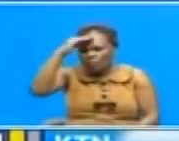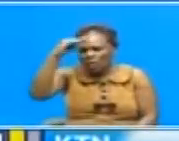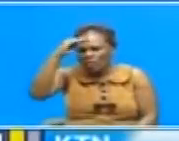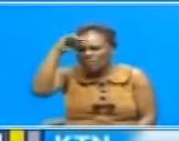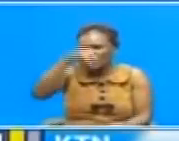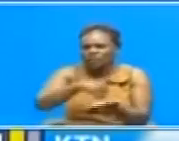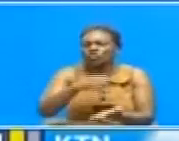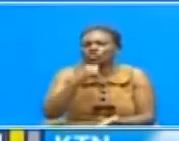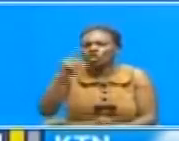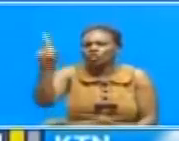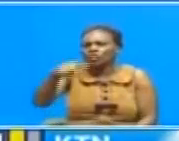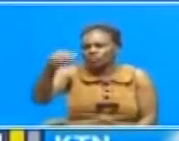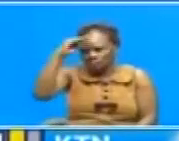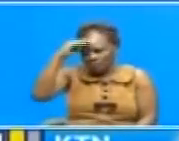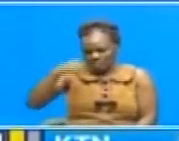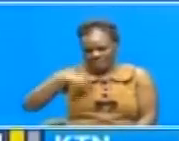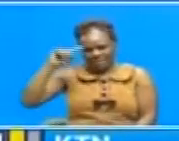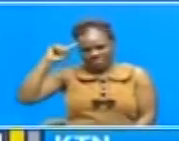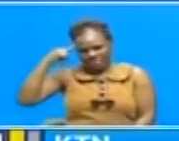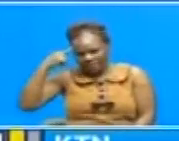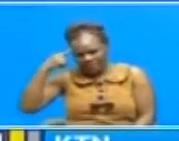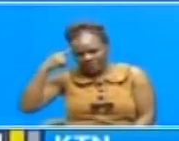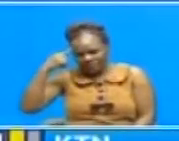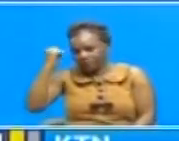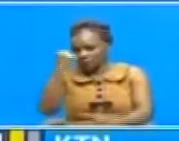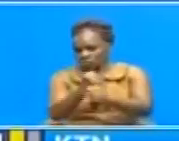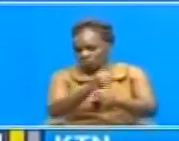alcohol, not just illicit brew? What I think we should now do,